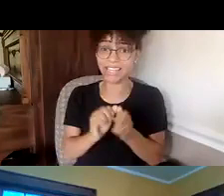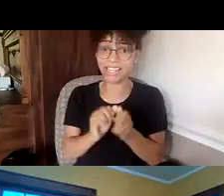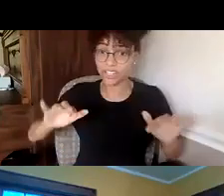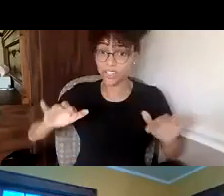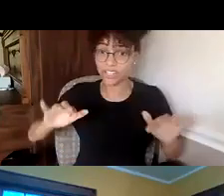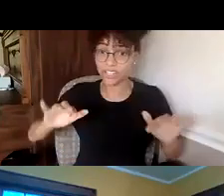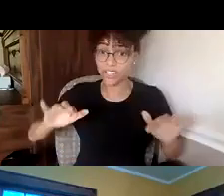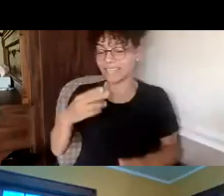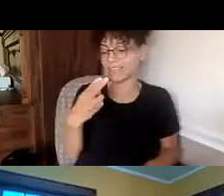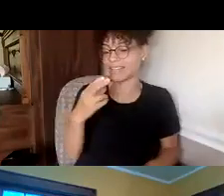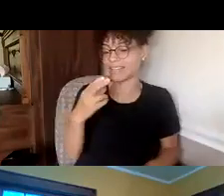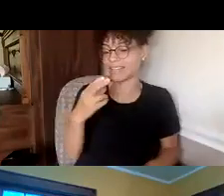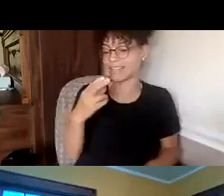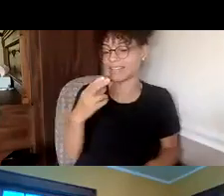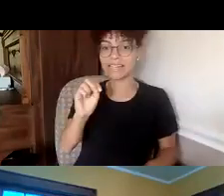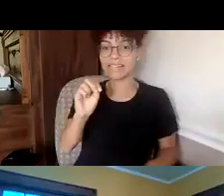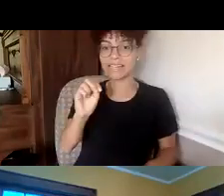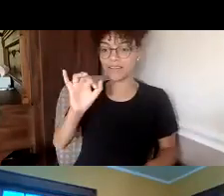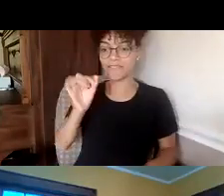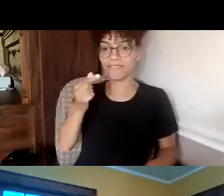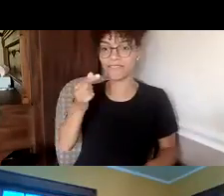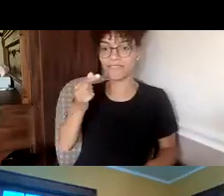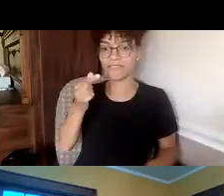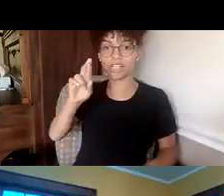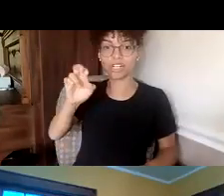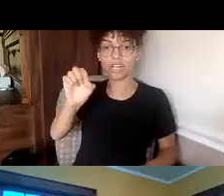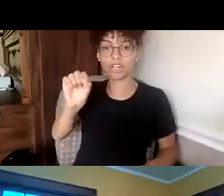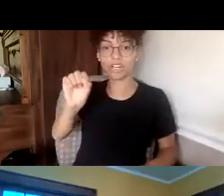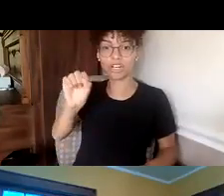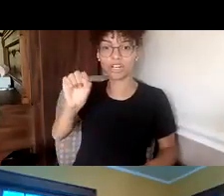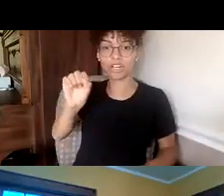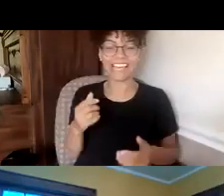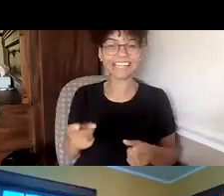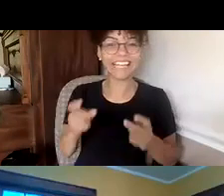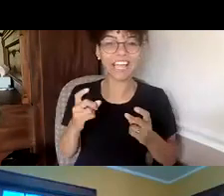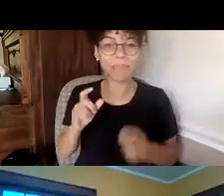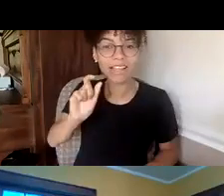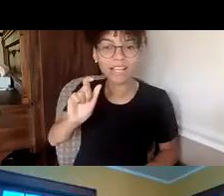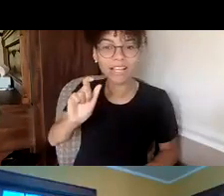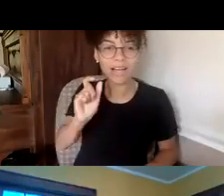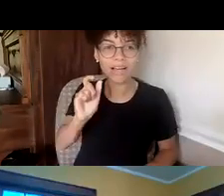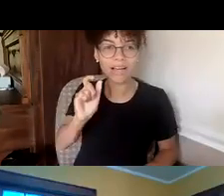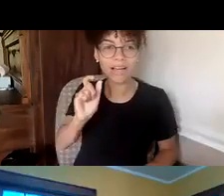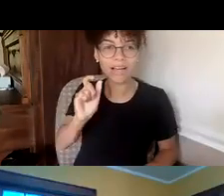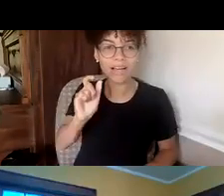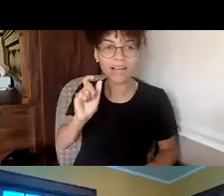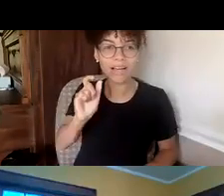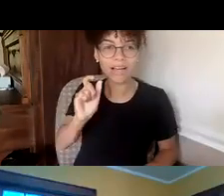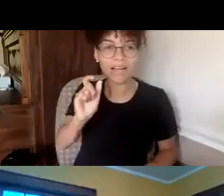gave me a bit of, I guess, intel on the struggles of women in